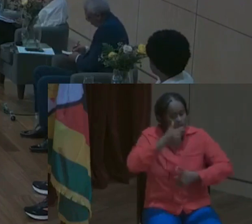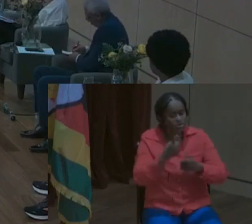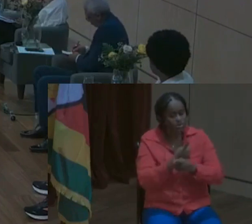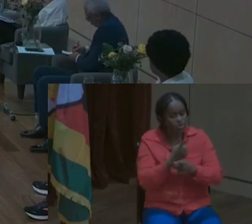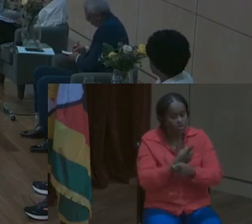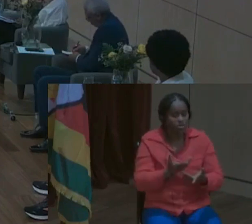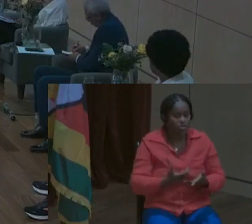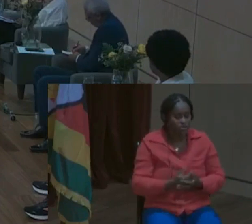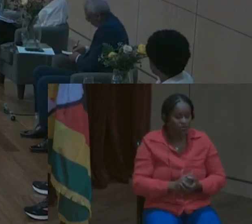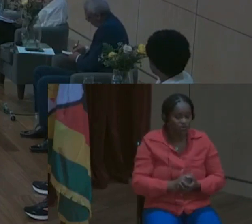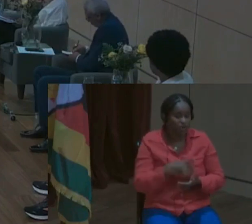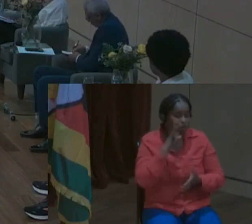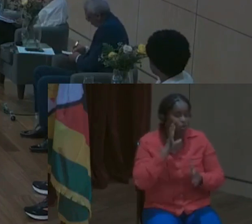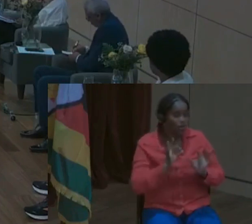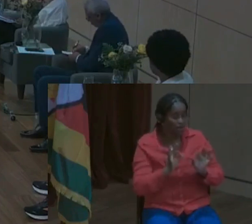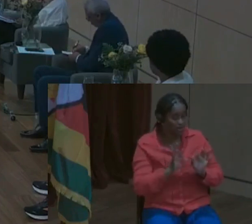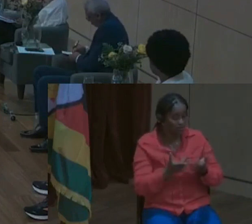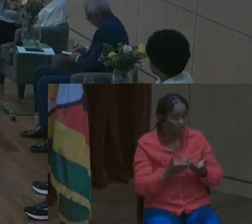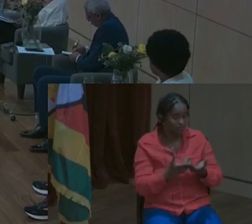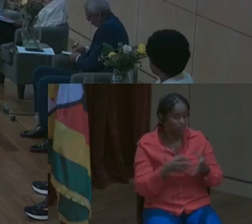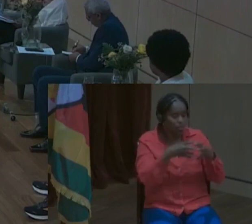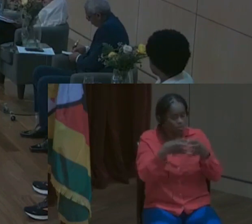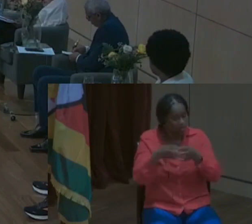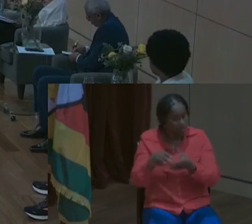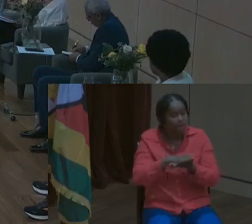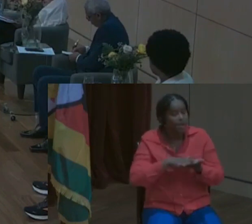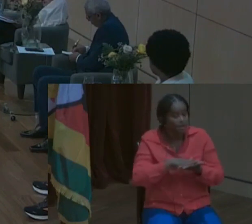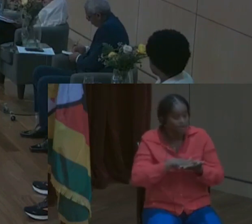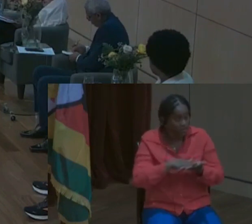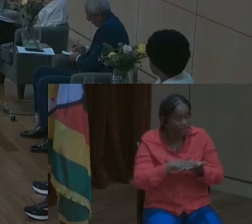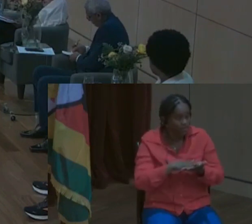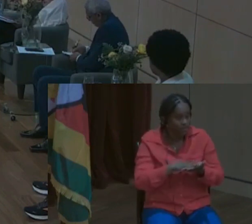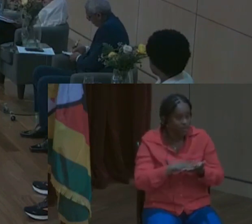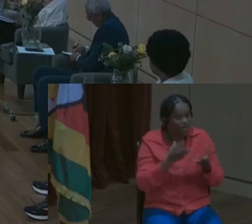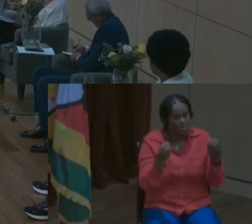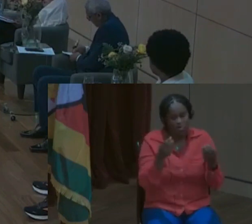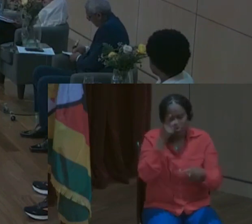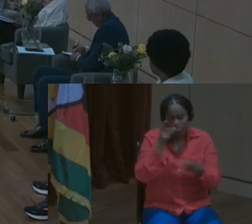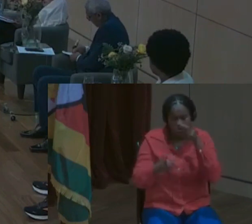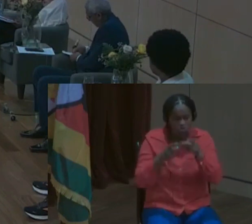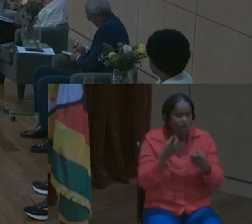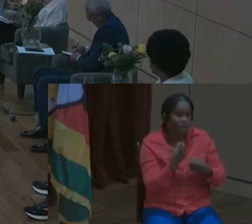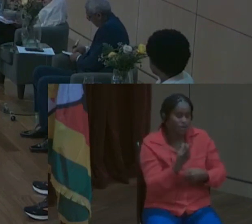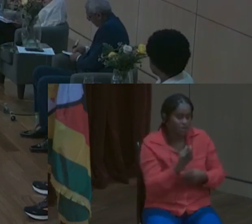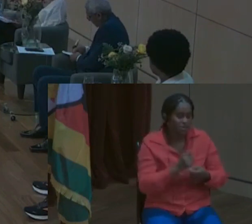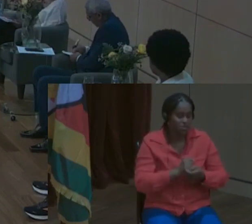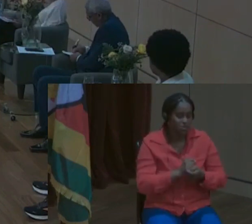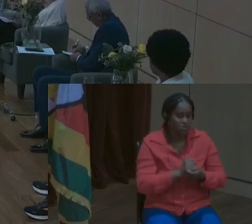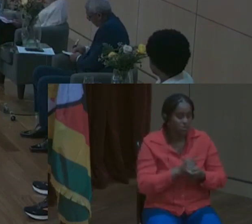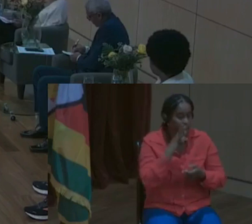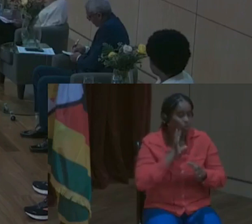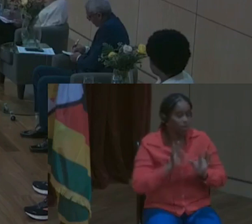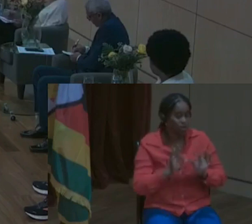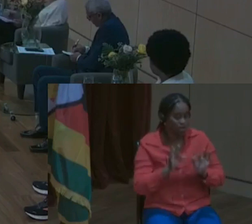community care is the basis. Most of the people who need mental health care need to be taken care of in the community, in our families,